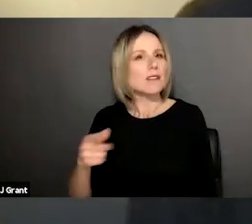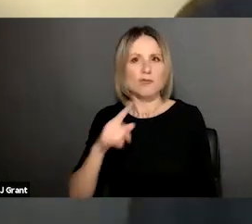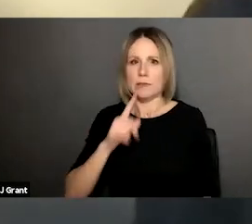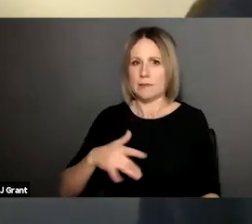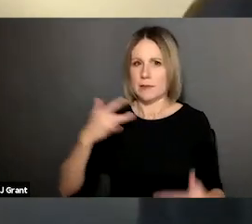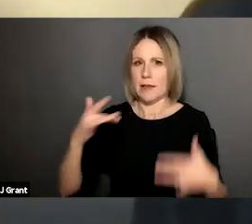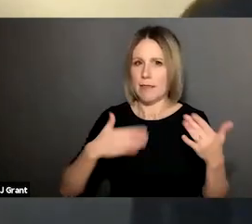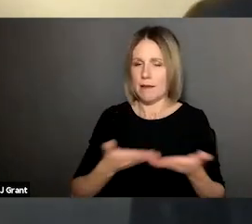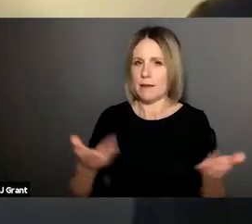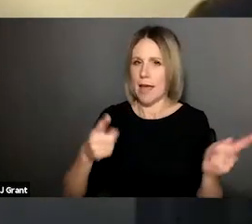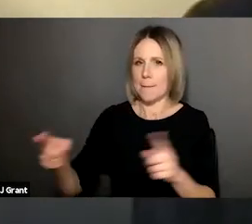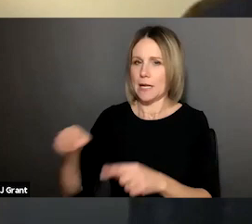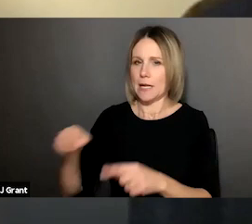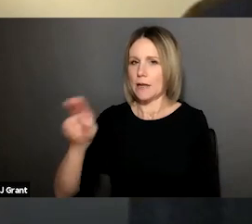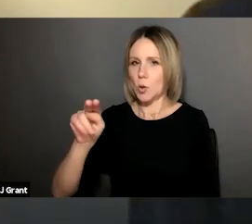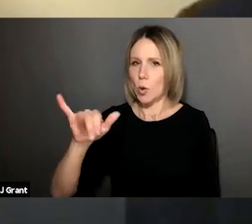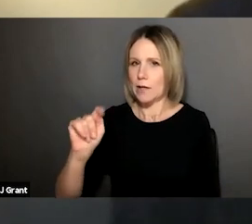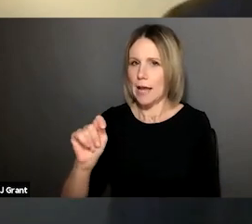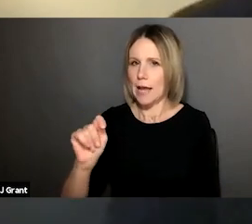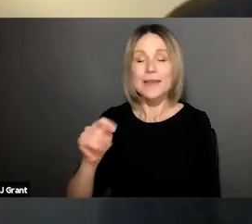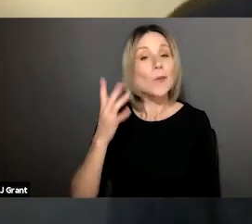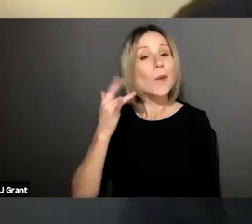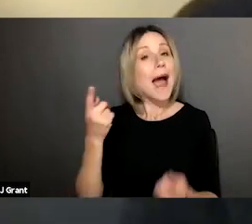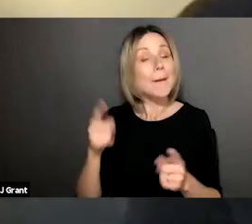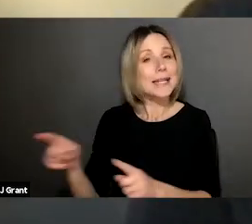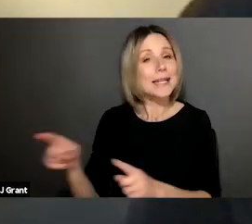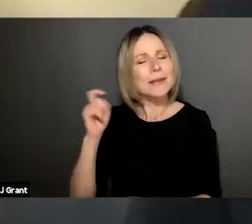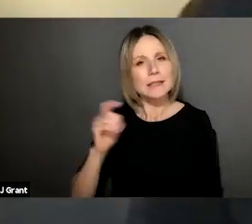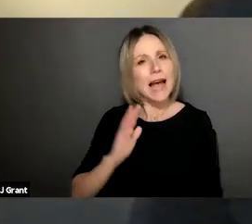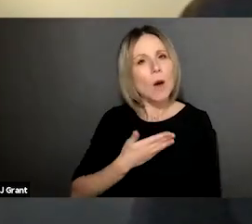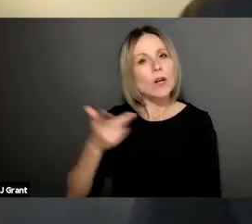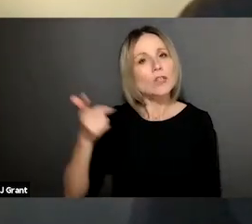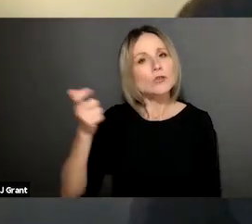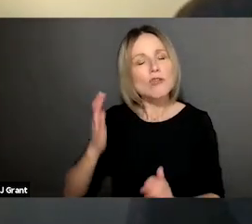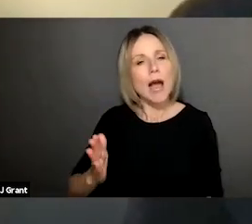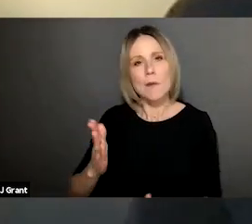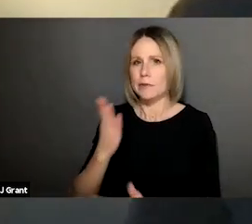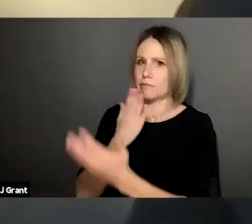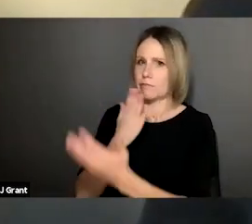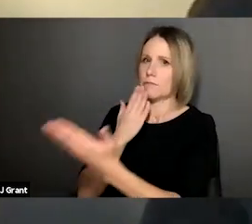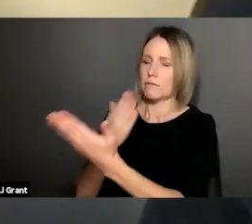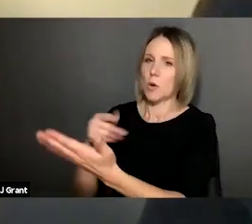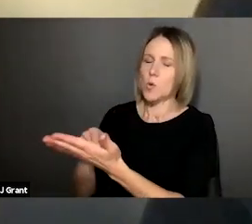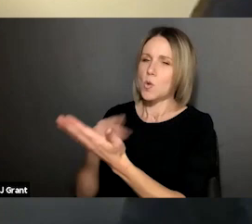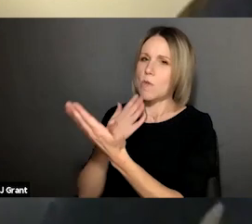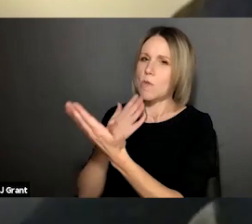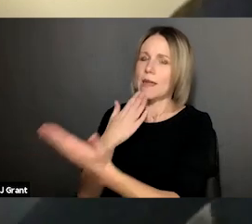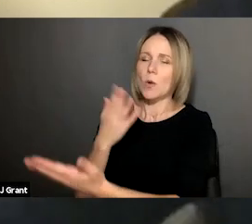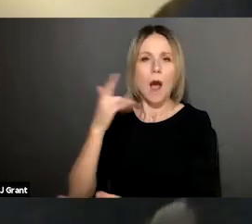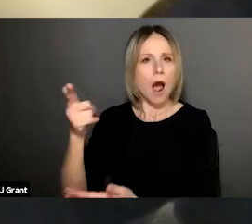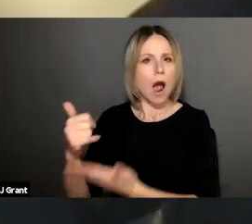because of and thanks to our subscribers who have made us a